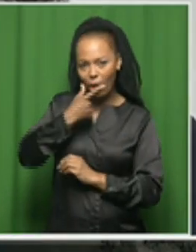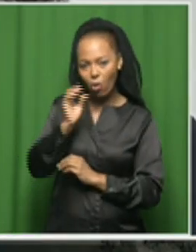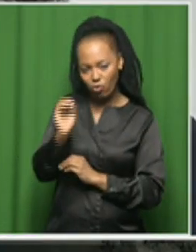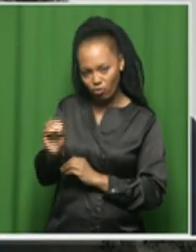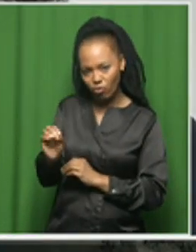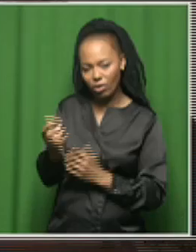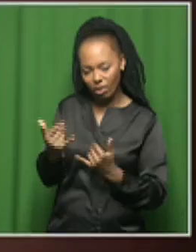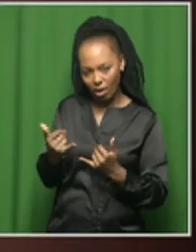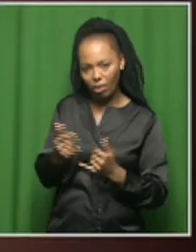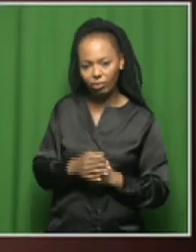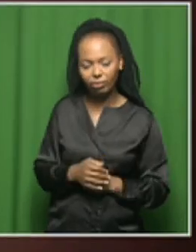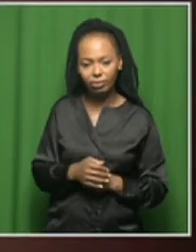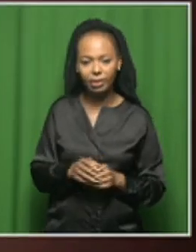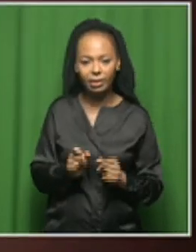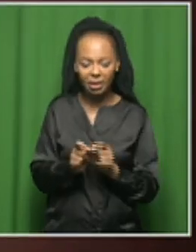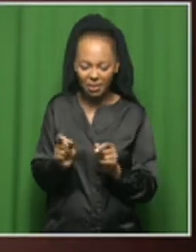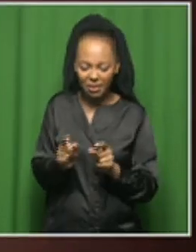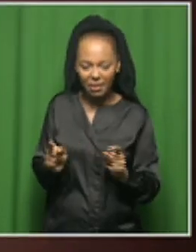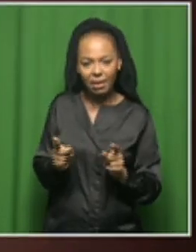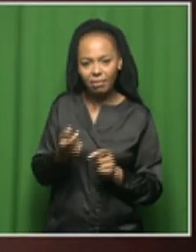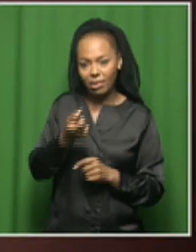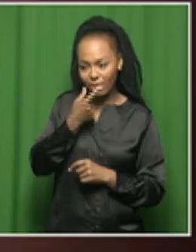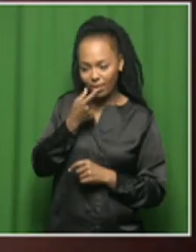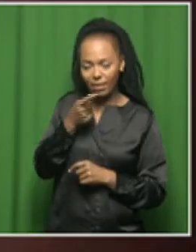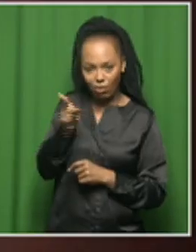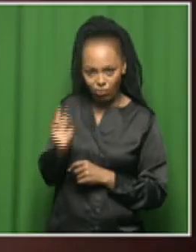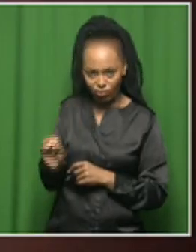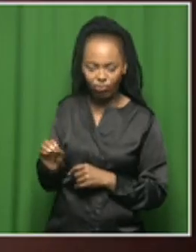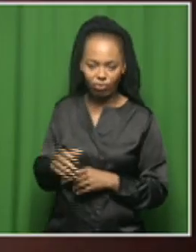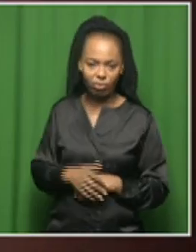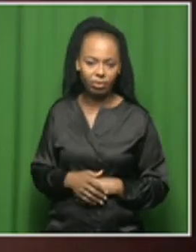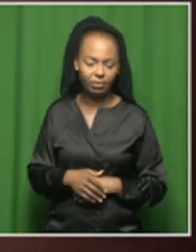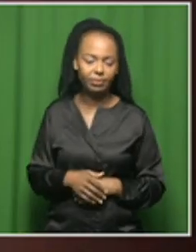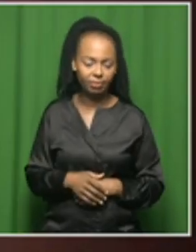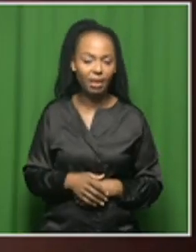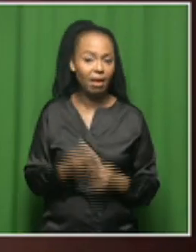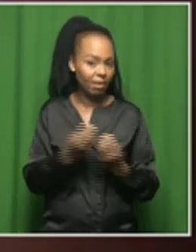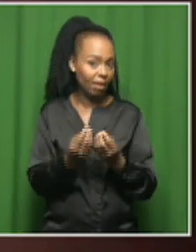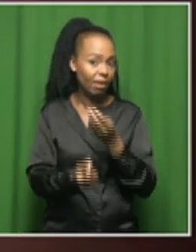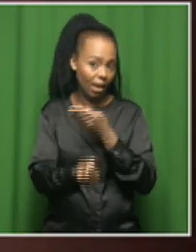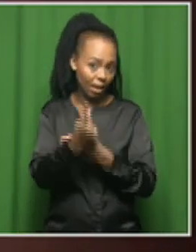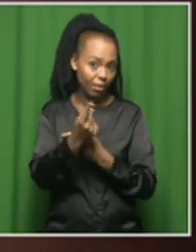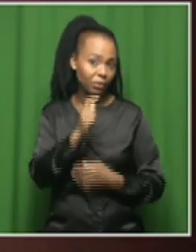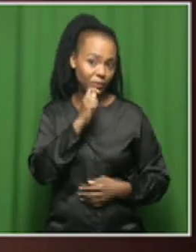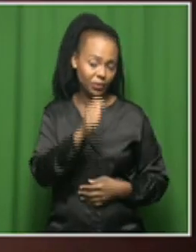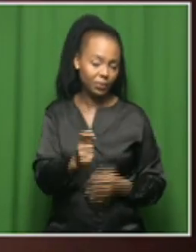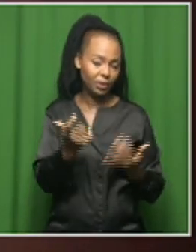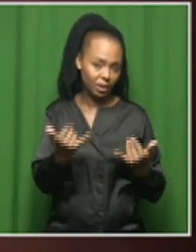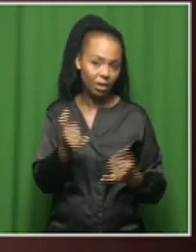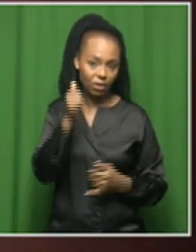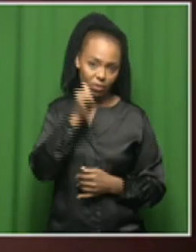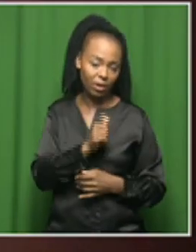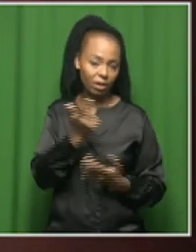had recommended. Thank you. Thanks so much for your time. I know it's a thing that does happen, particularly overindulging over